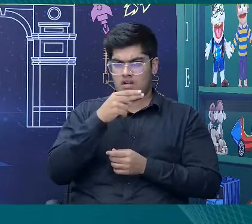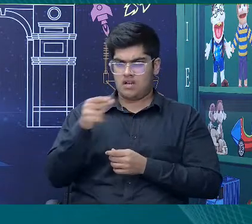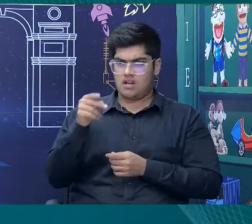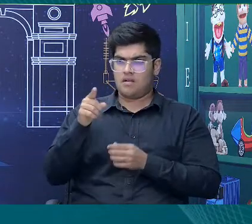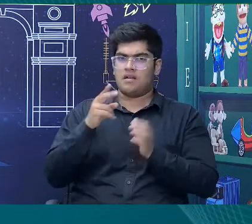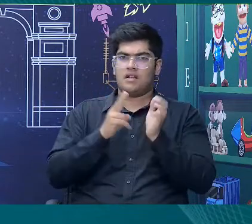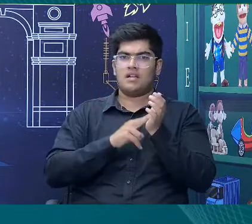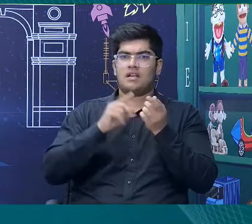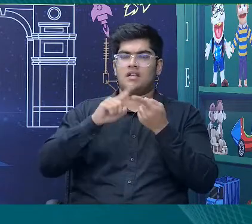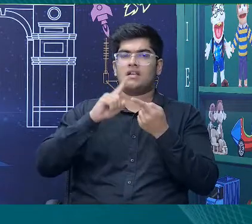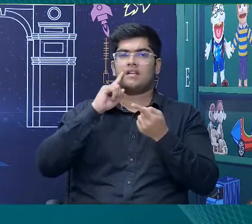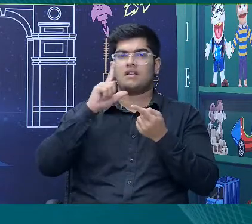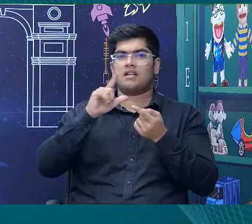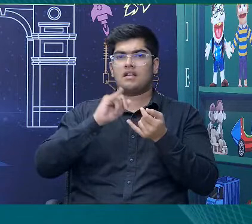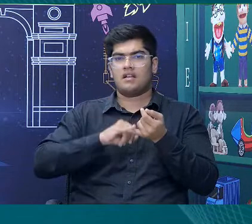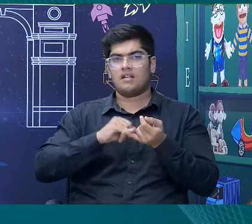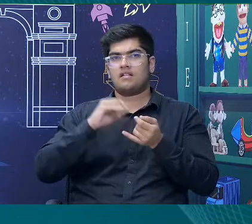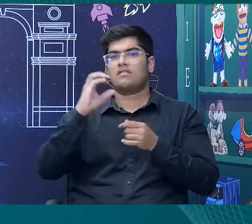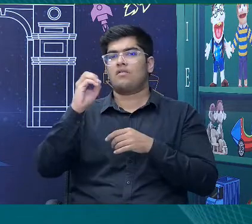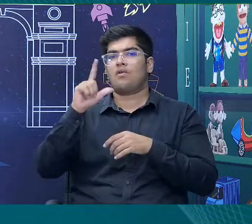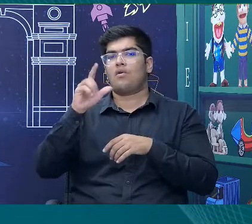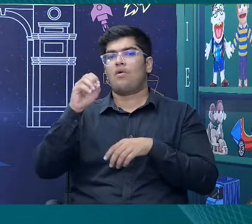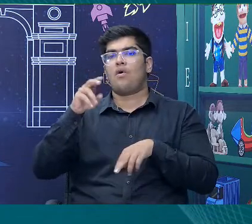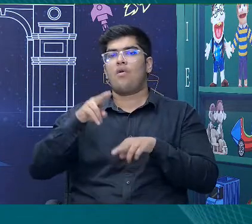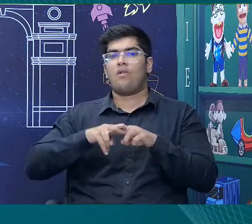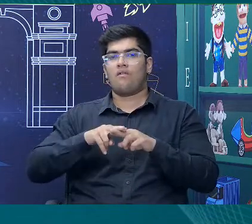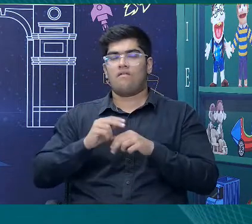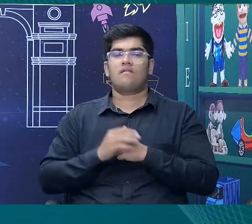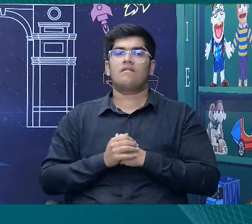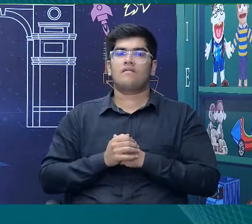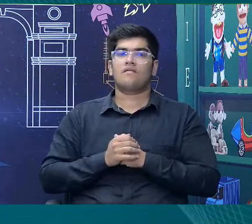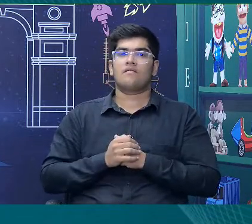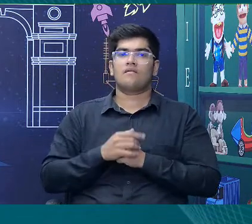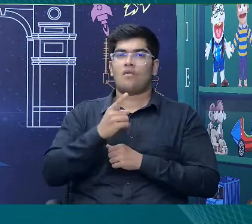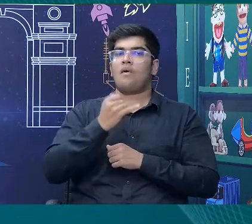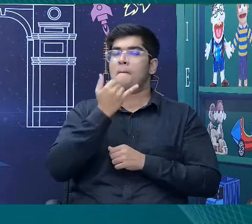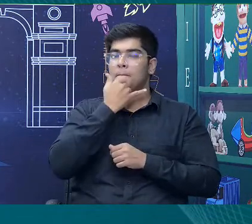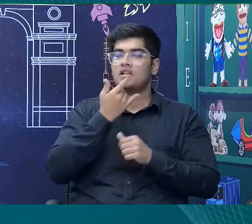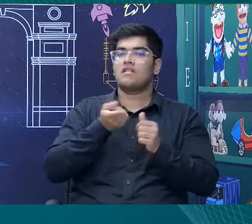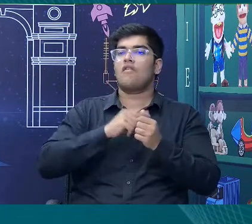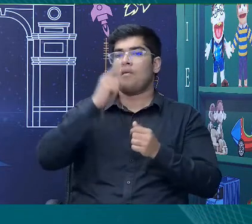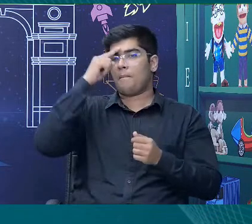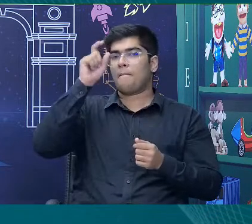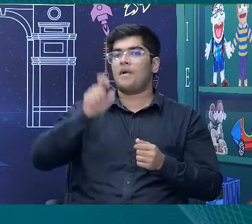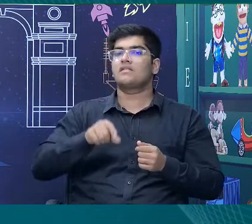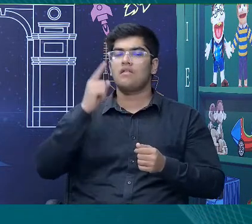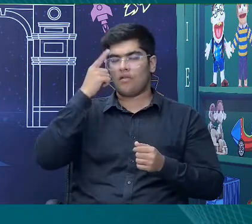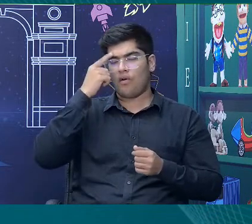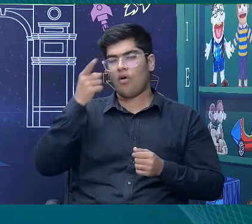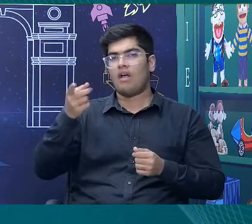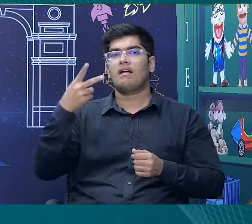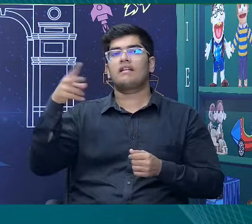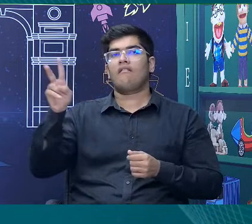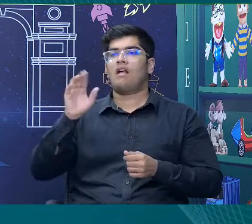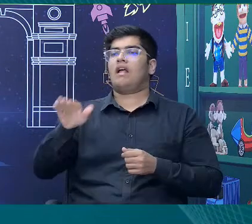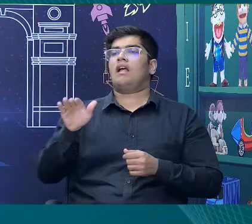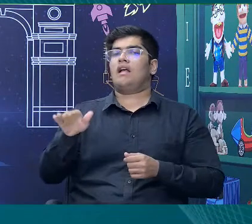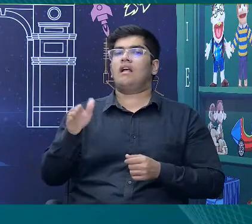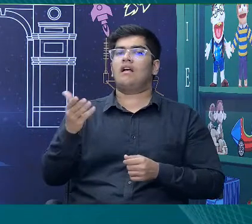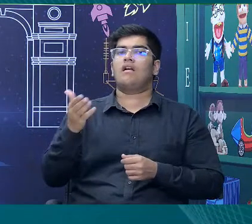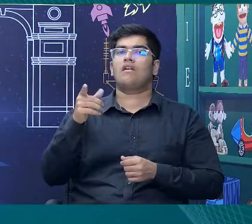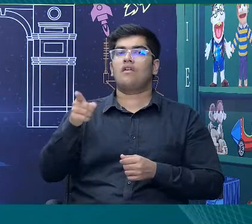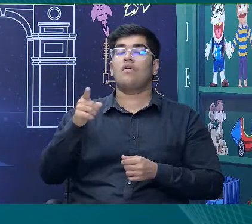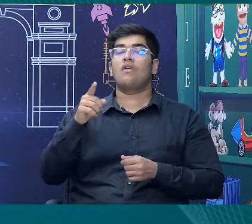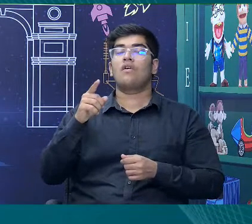Nils Olof." So he takes the name of that other acquaintance that he's mistaking him for, and he wakes him up. Now